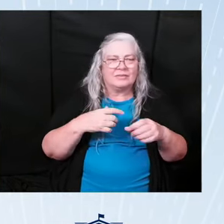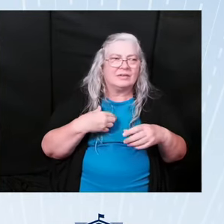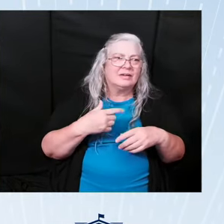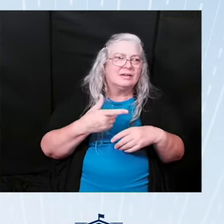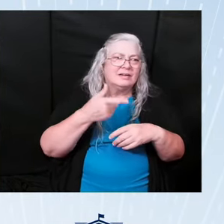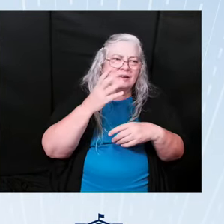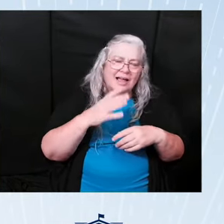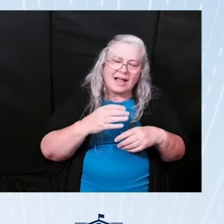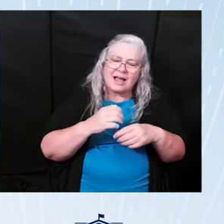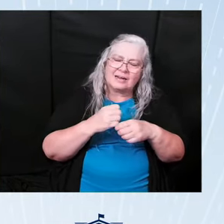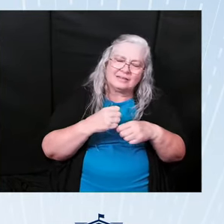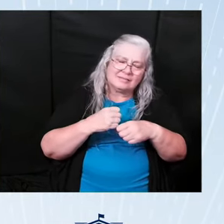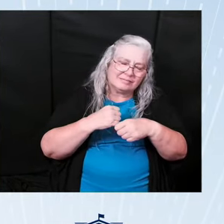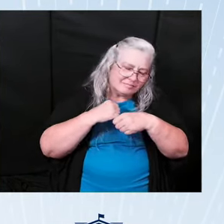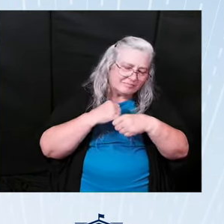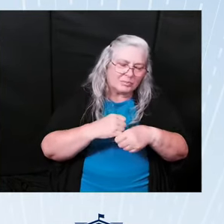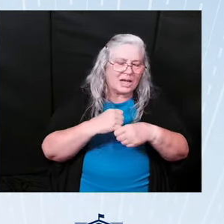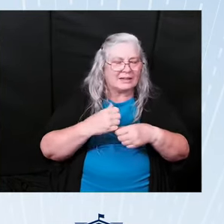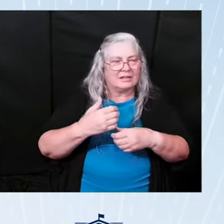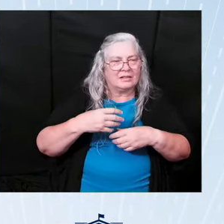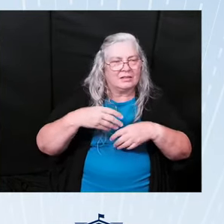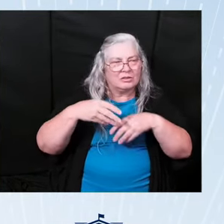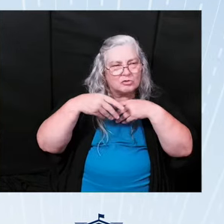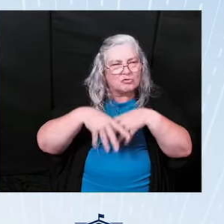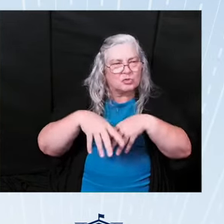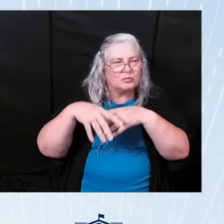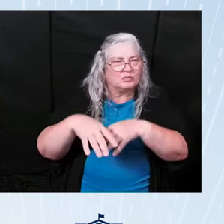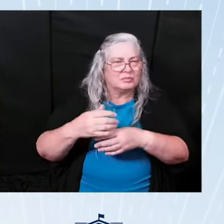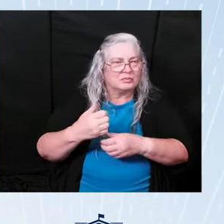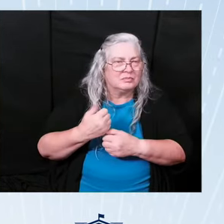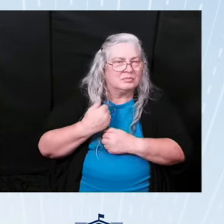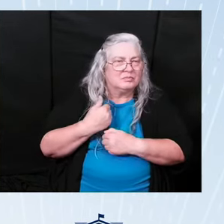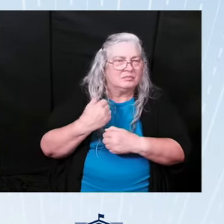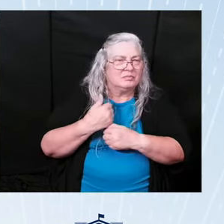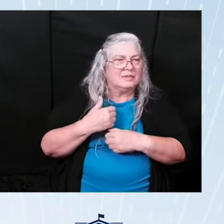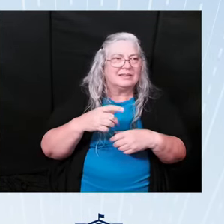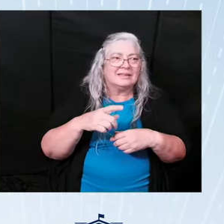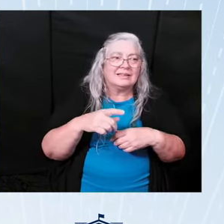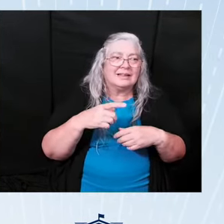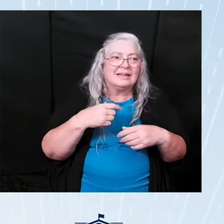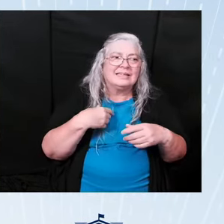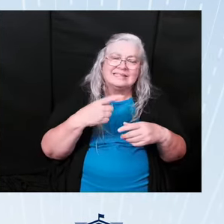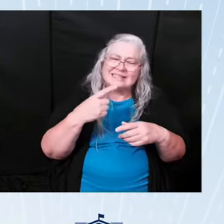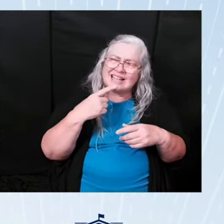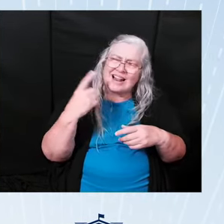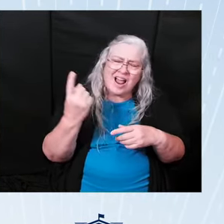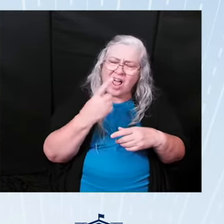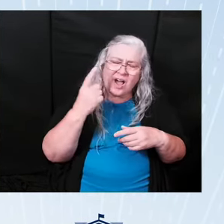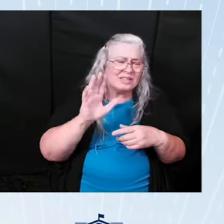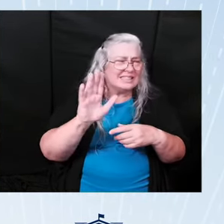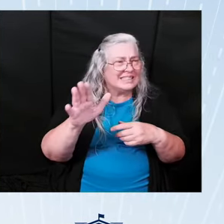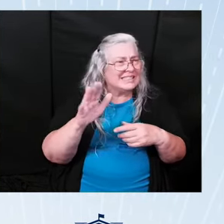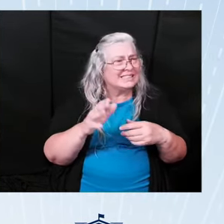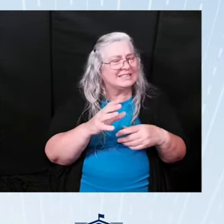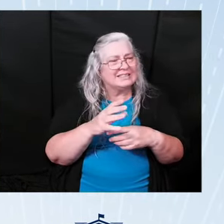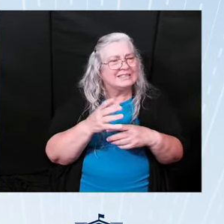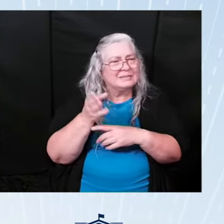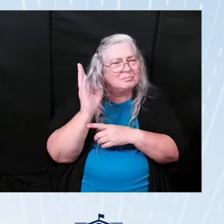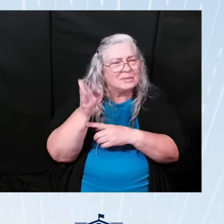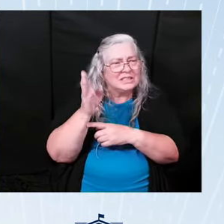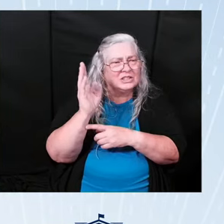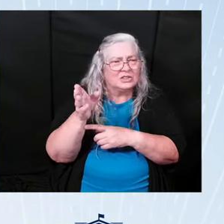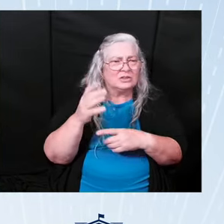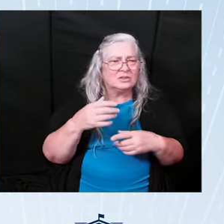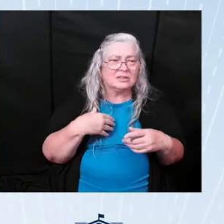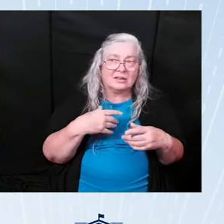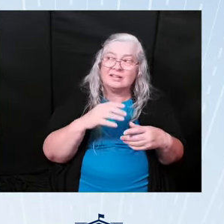because it is the simple truth that when we do things together, we can do big things. And when we don't, we have a really difficult time getting